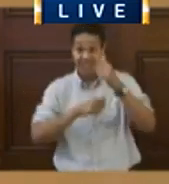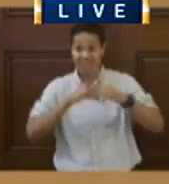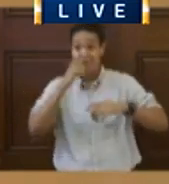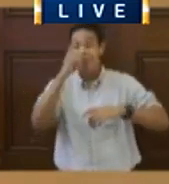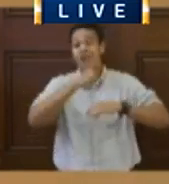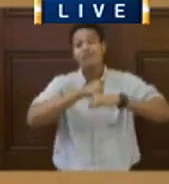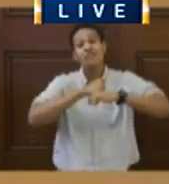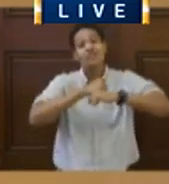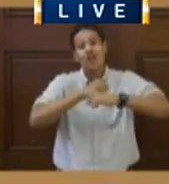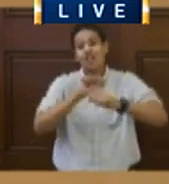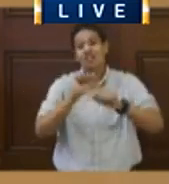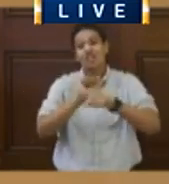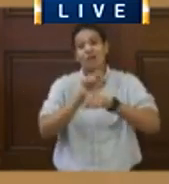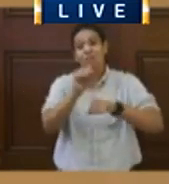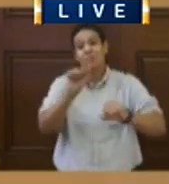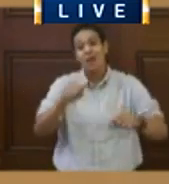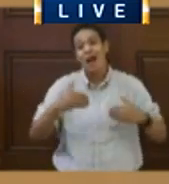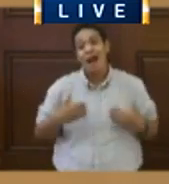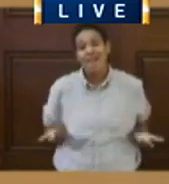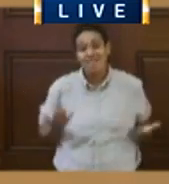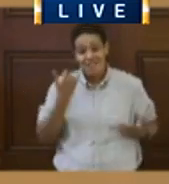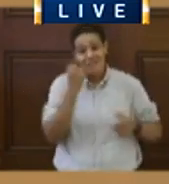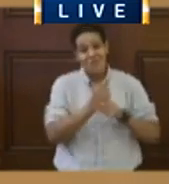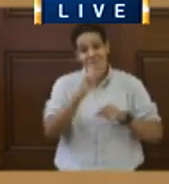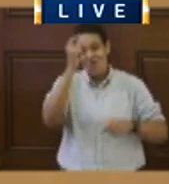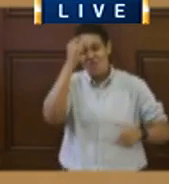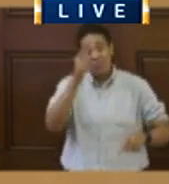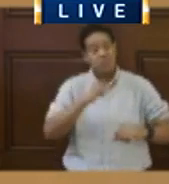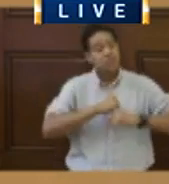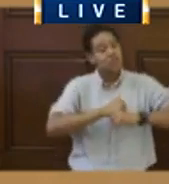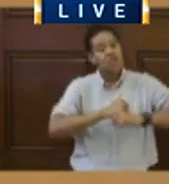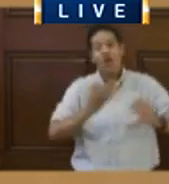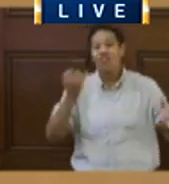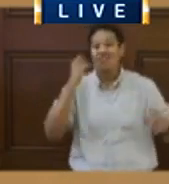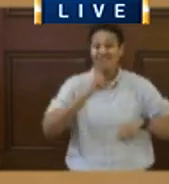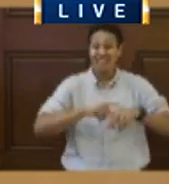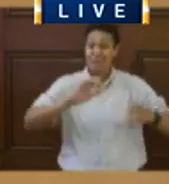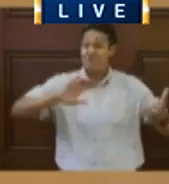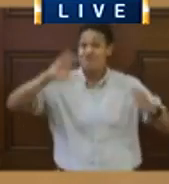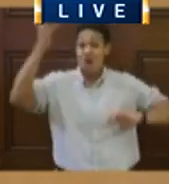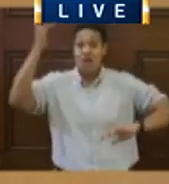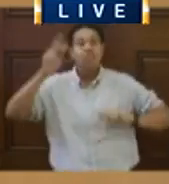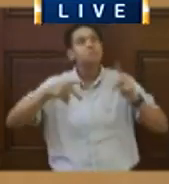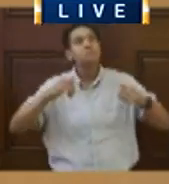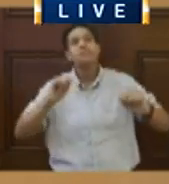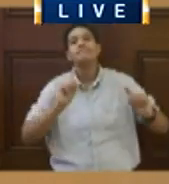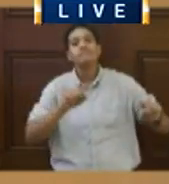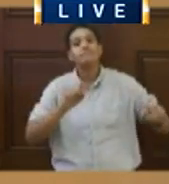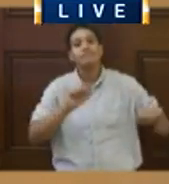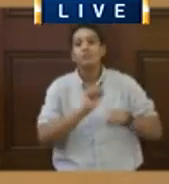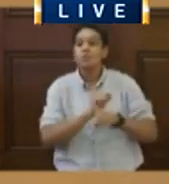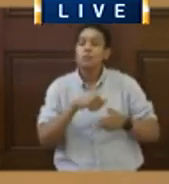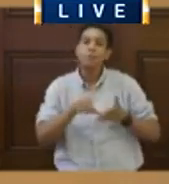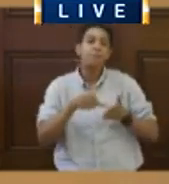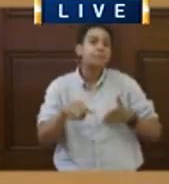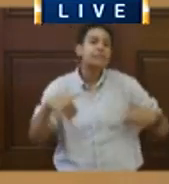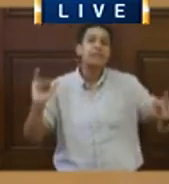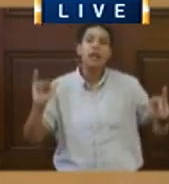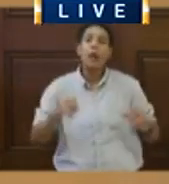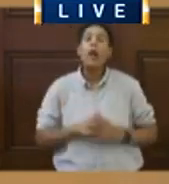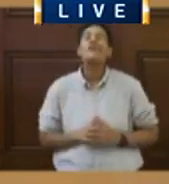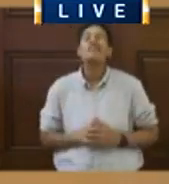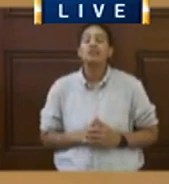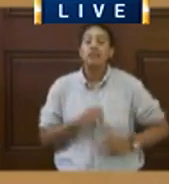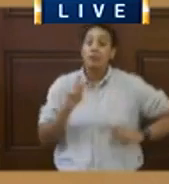that you can have. In times of crises, the persons who oftentimes are the